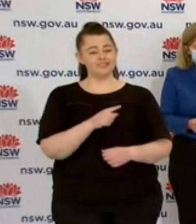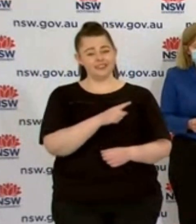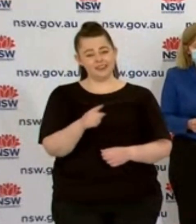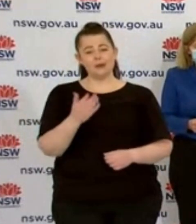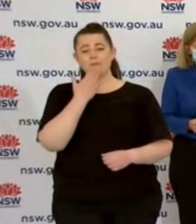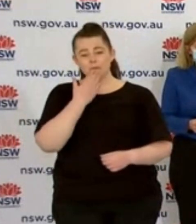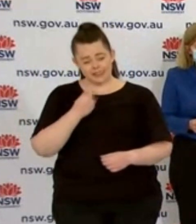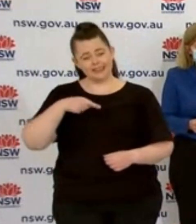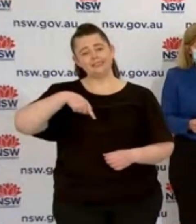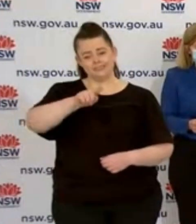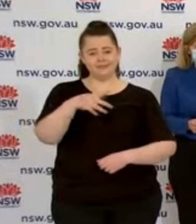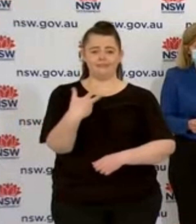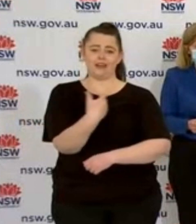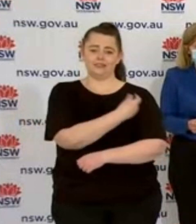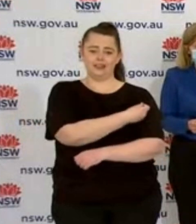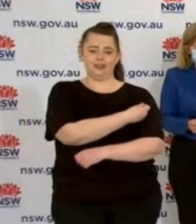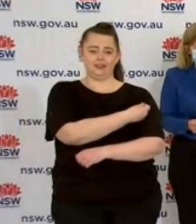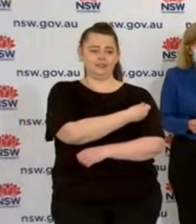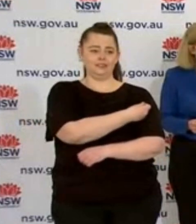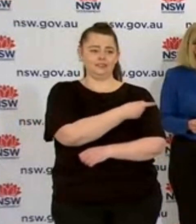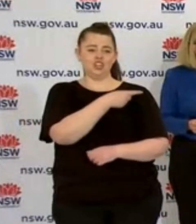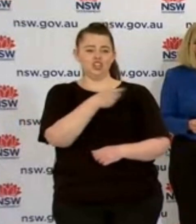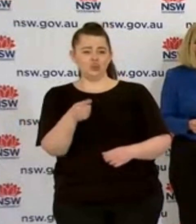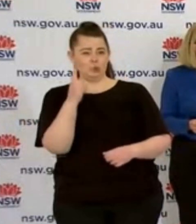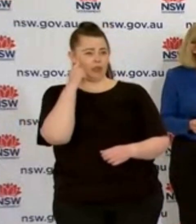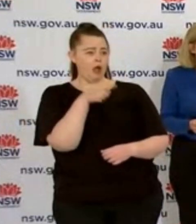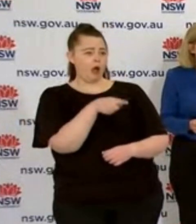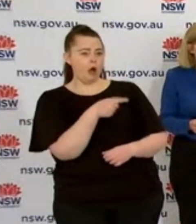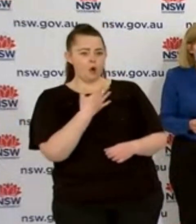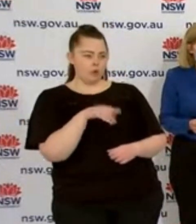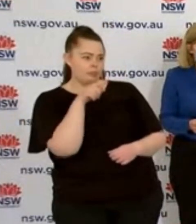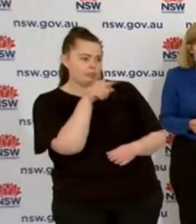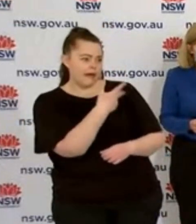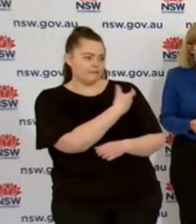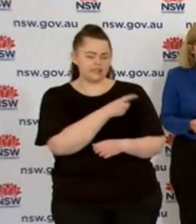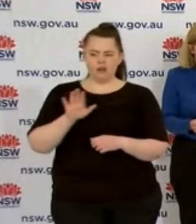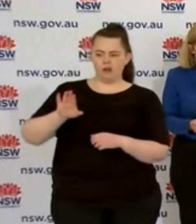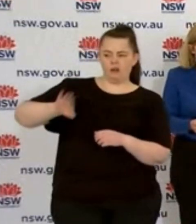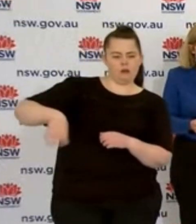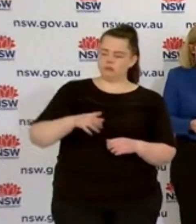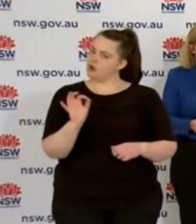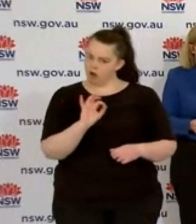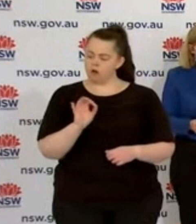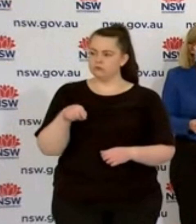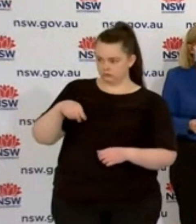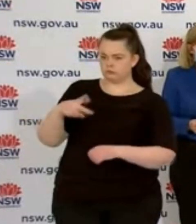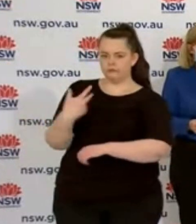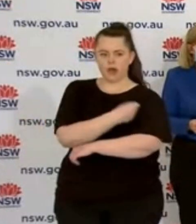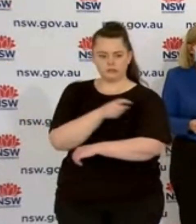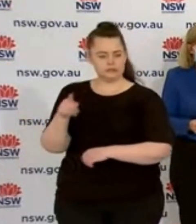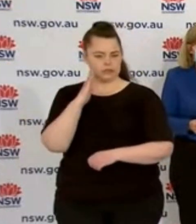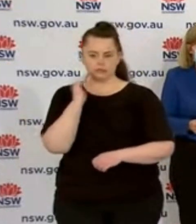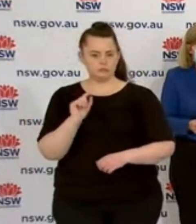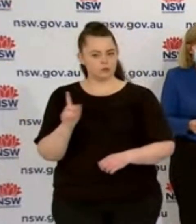forward and get vaccinated. Don't be too fussed on what vaccine you're offered. But obviously certain ages, especially those who are